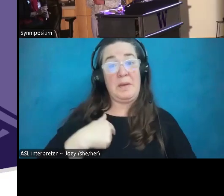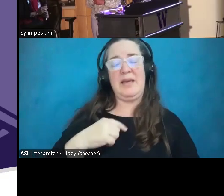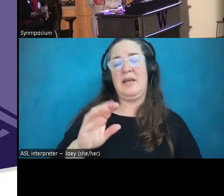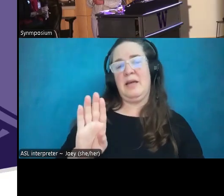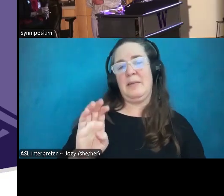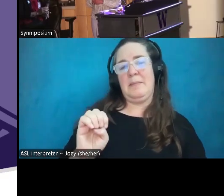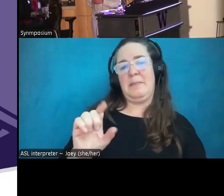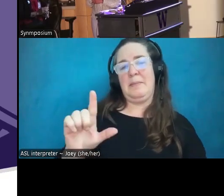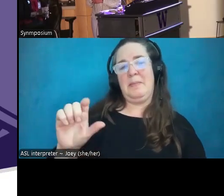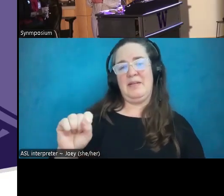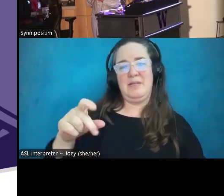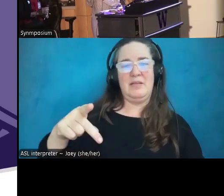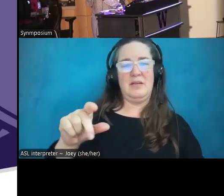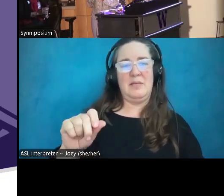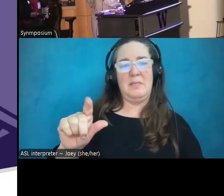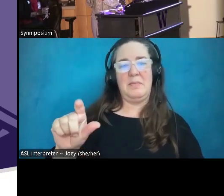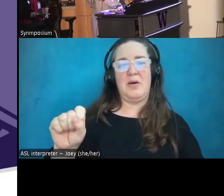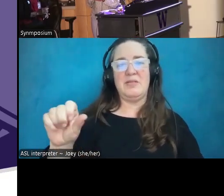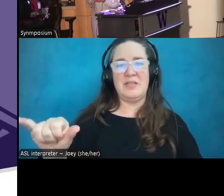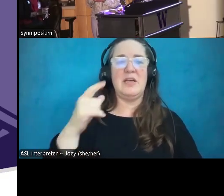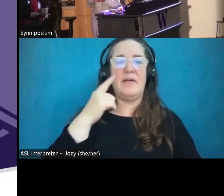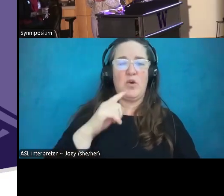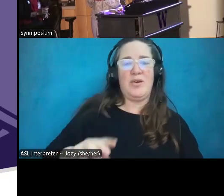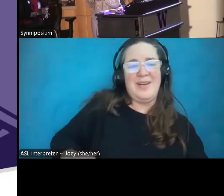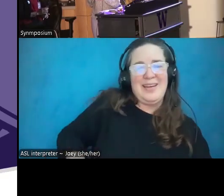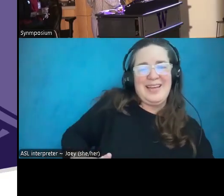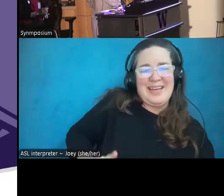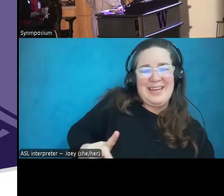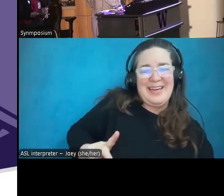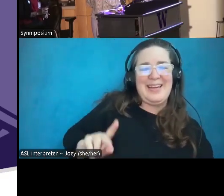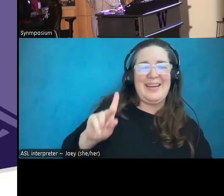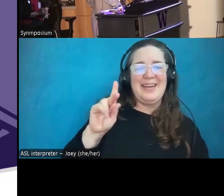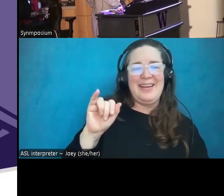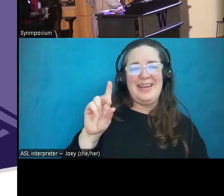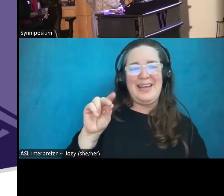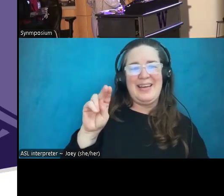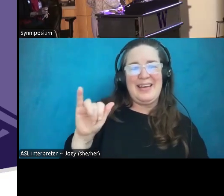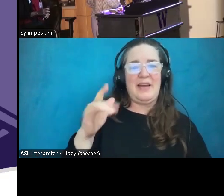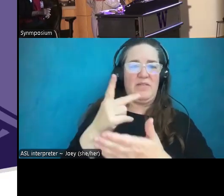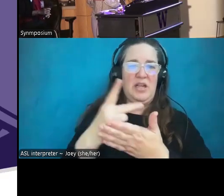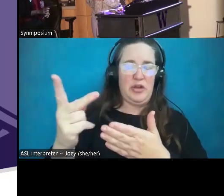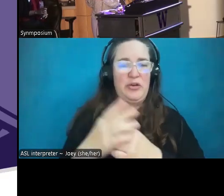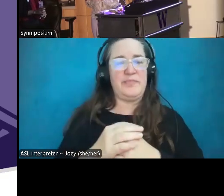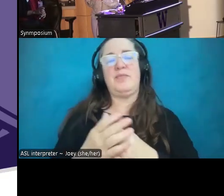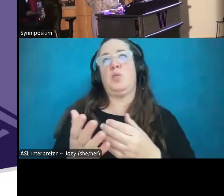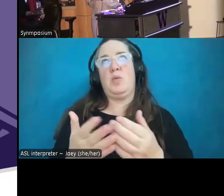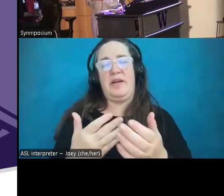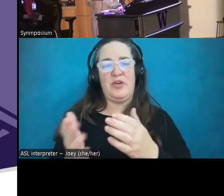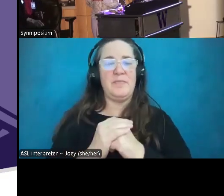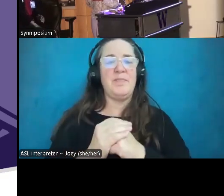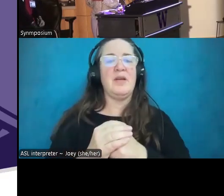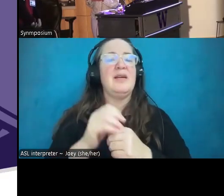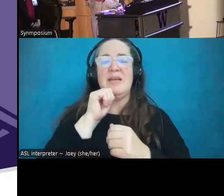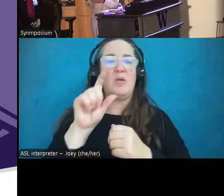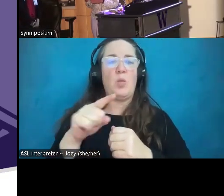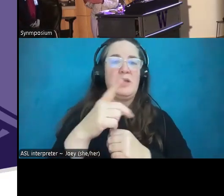noticing is that it's not just that the PCP that we need the training, it's also the specialists,